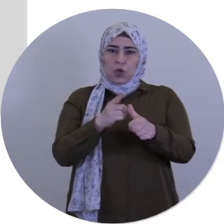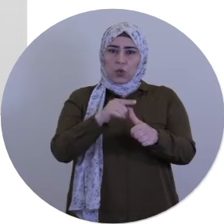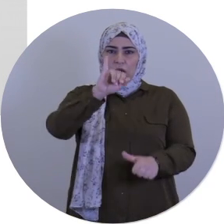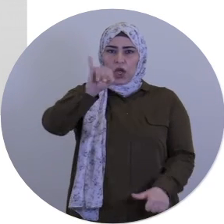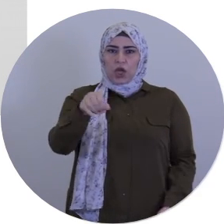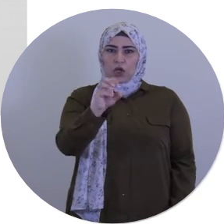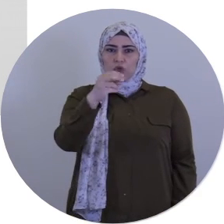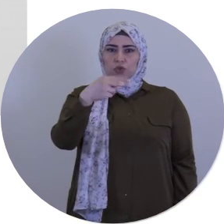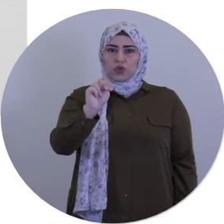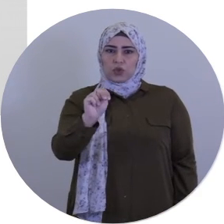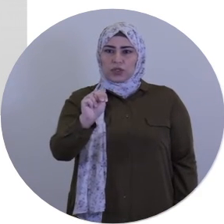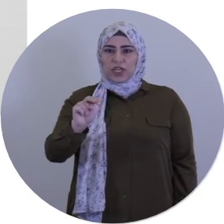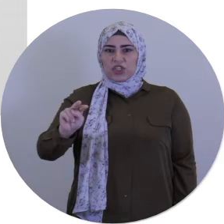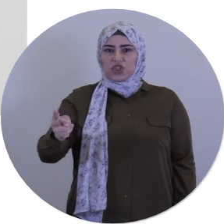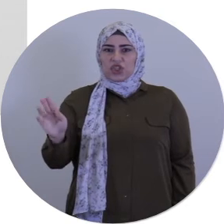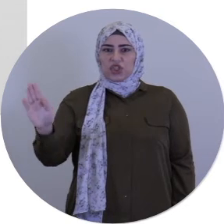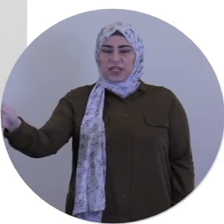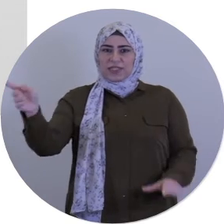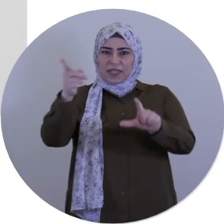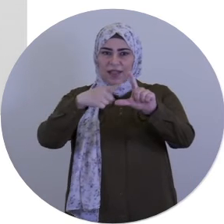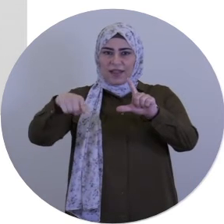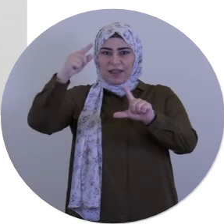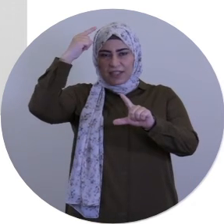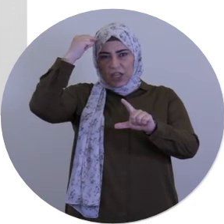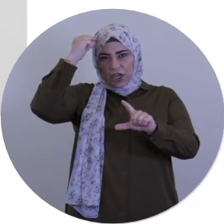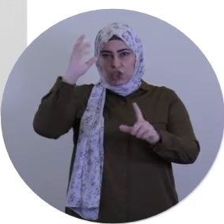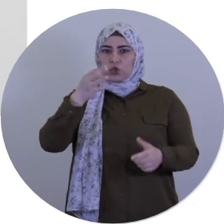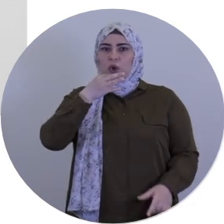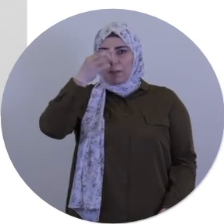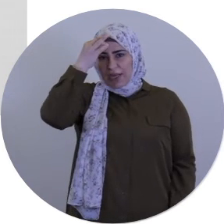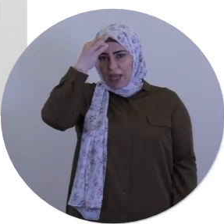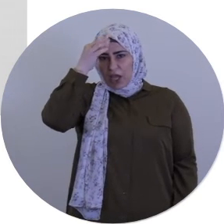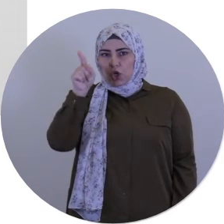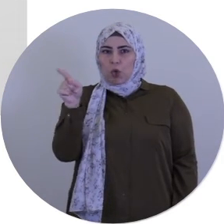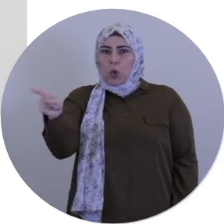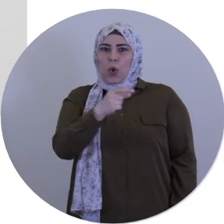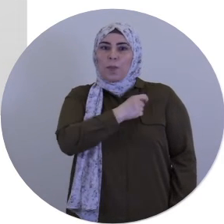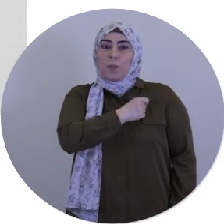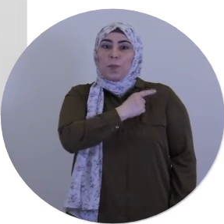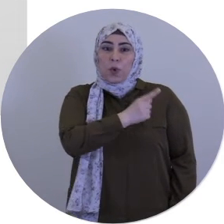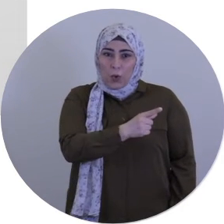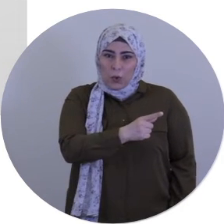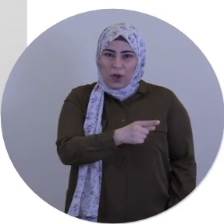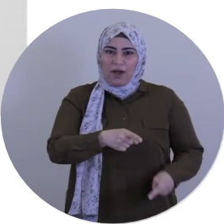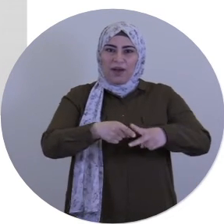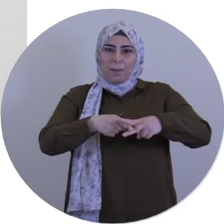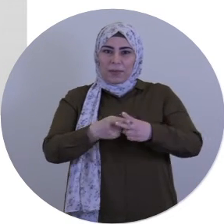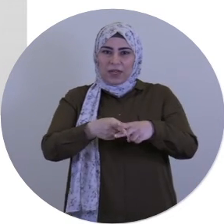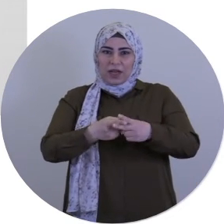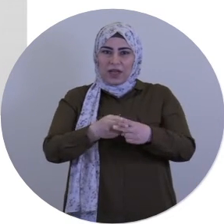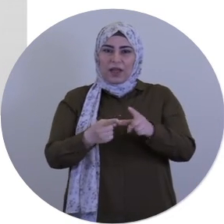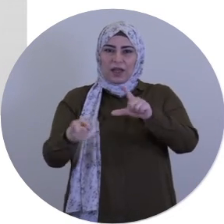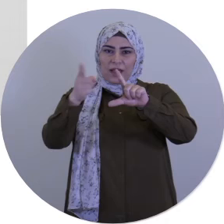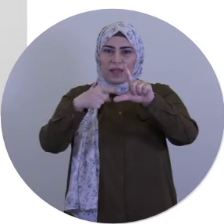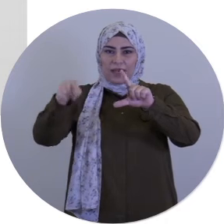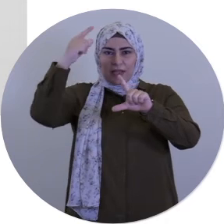tire. It means that John is the one who changed the tire. But if I say, John had